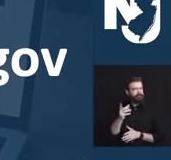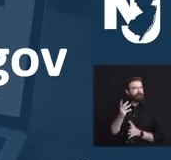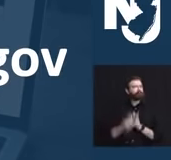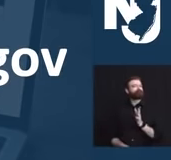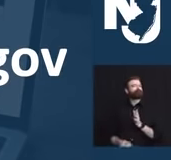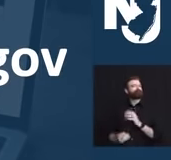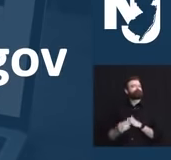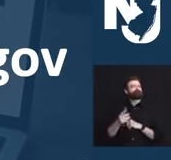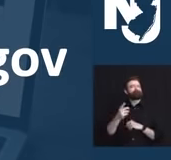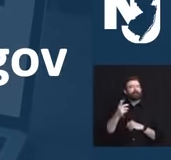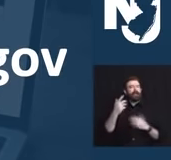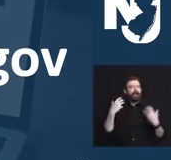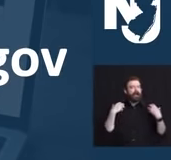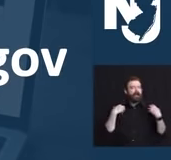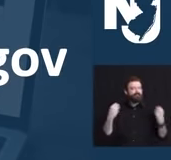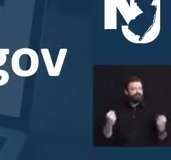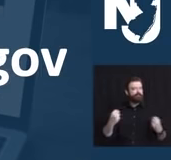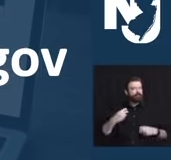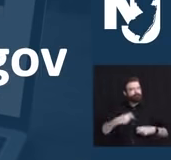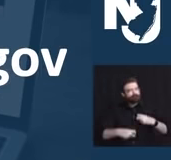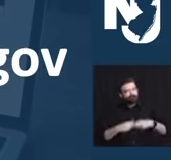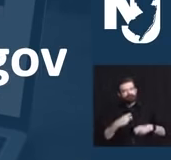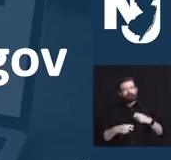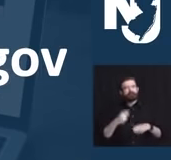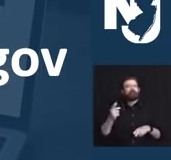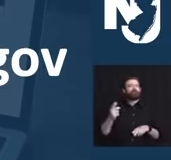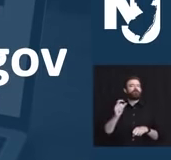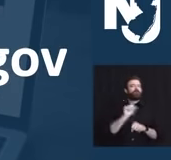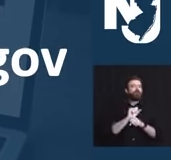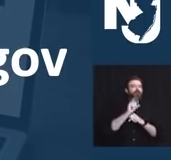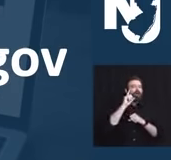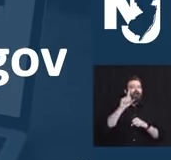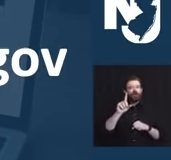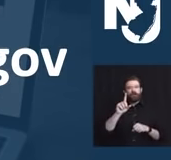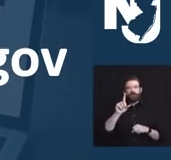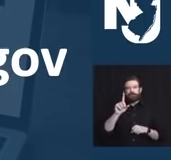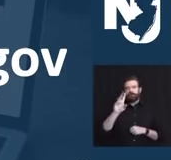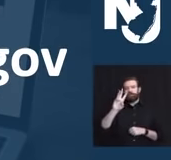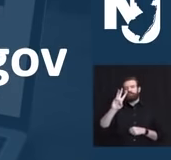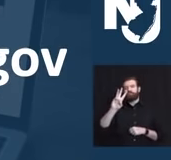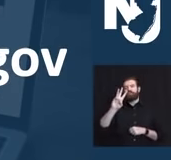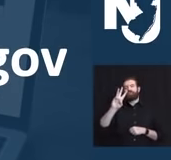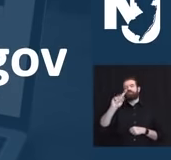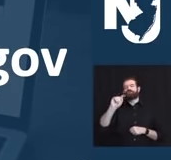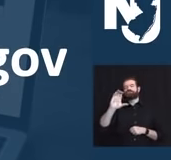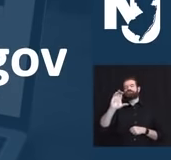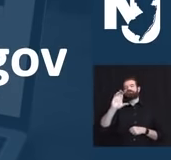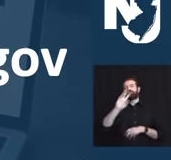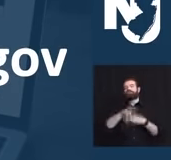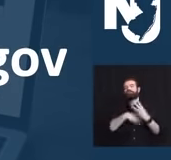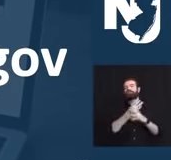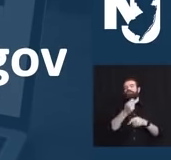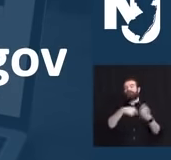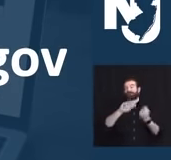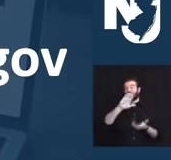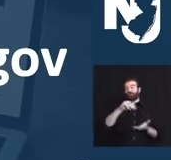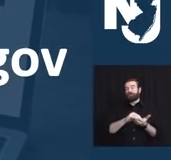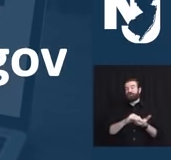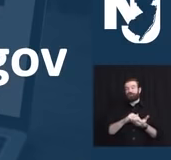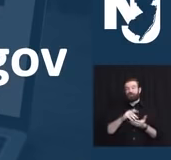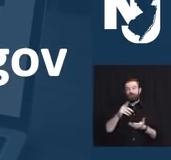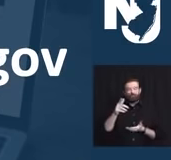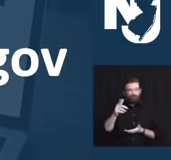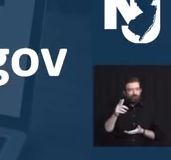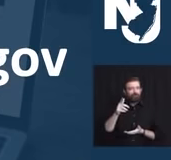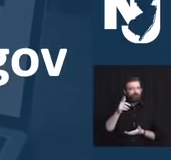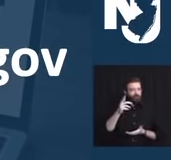in rescue and recovery at the World Trade Center just after 9/11. So I believe Patty is the